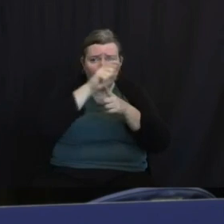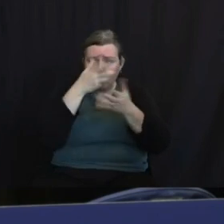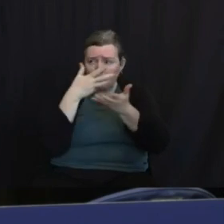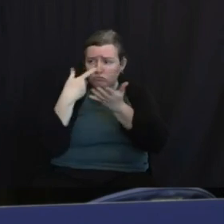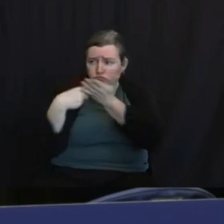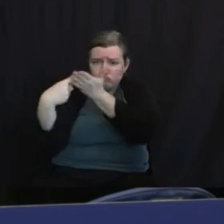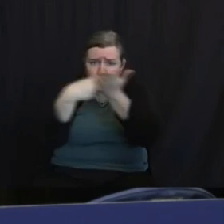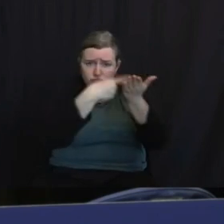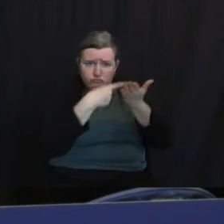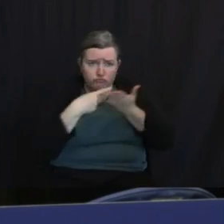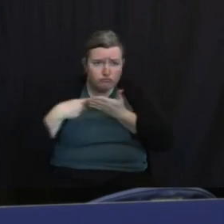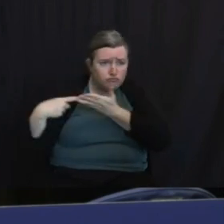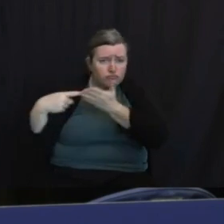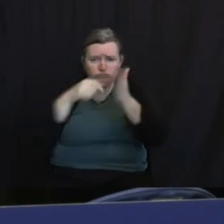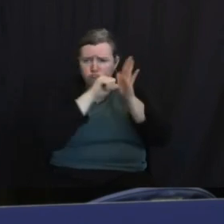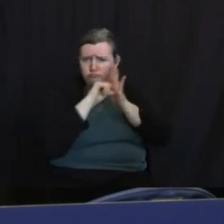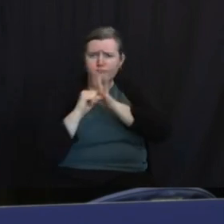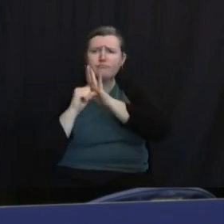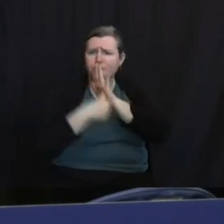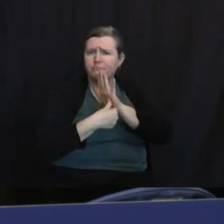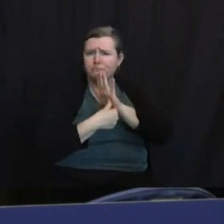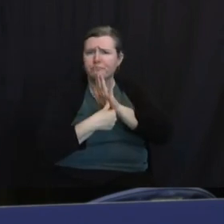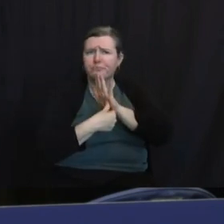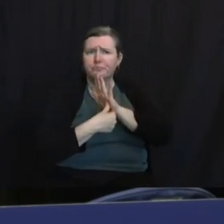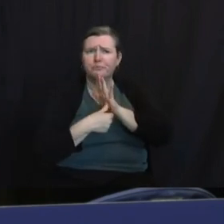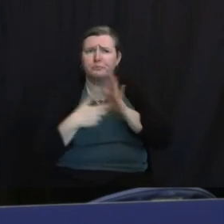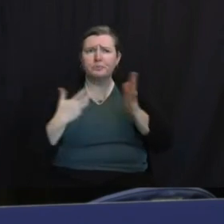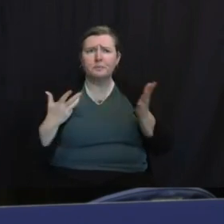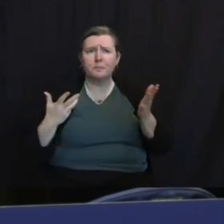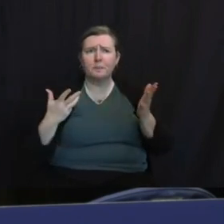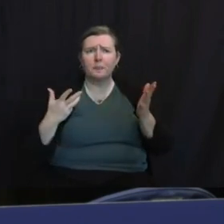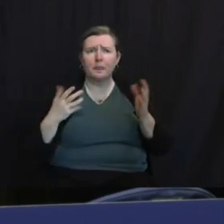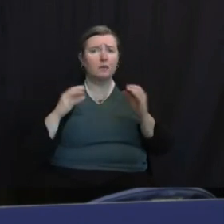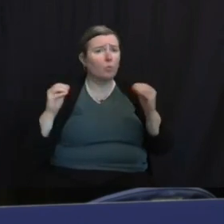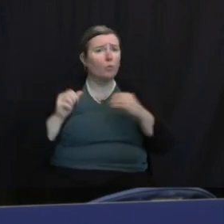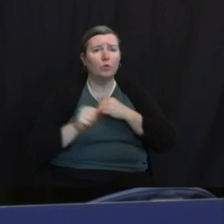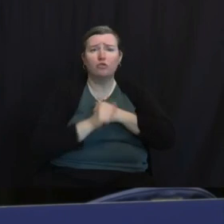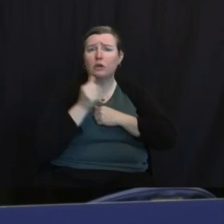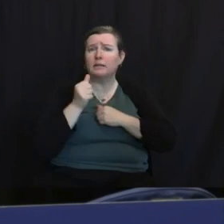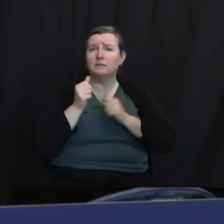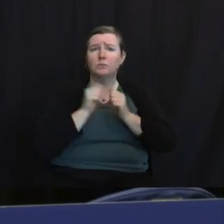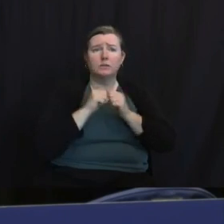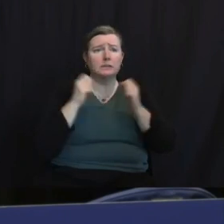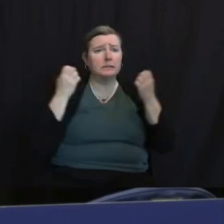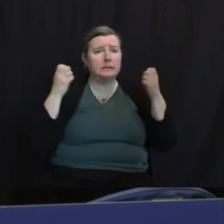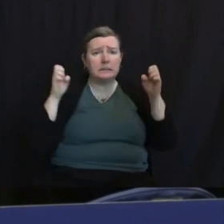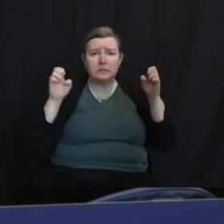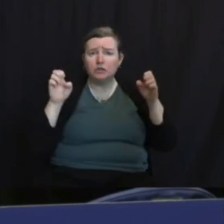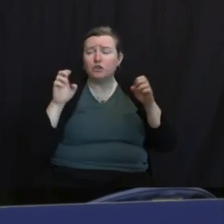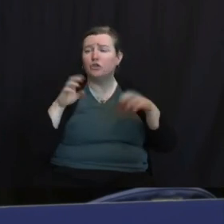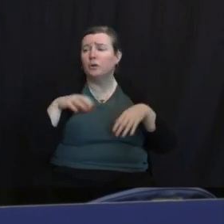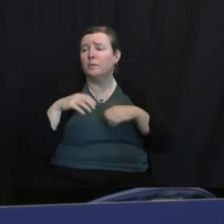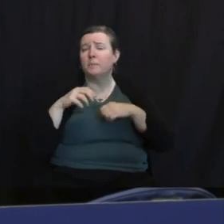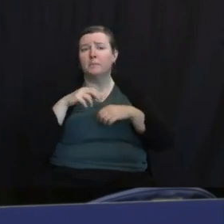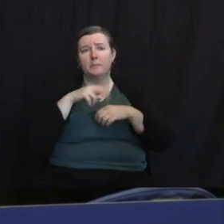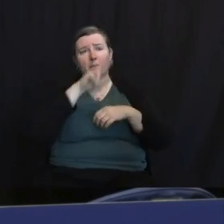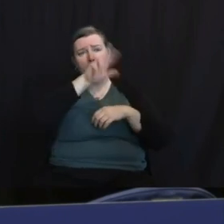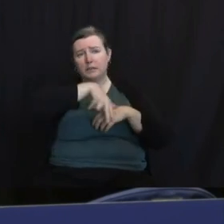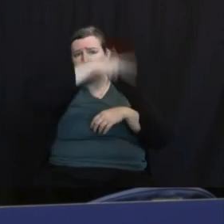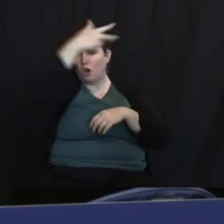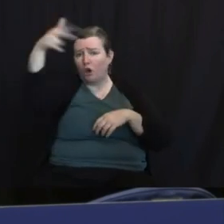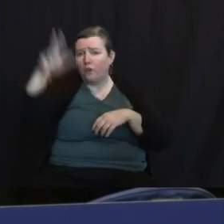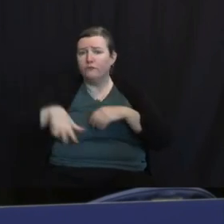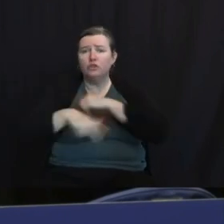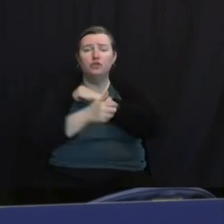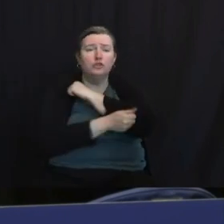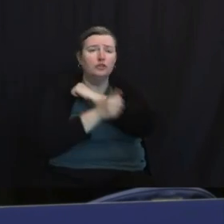no credible threat, with Passover and Easter or to our Asian community, no credible threat, that heightened